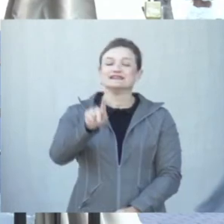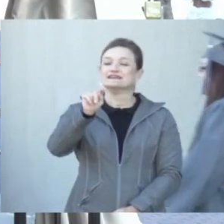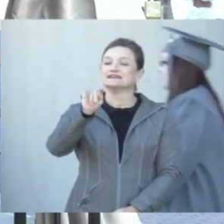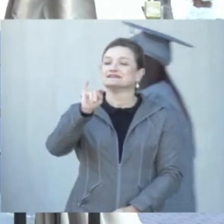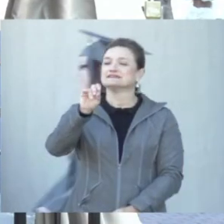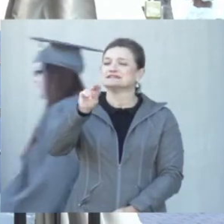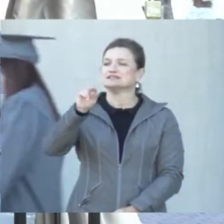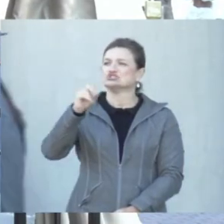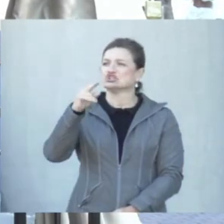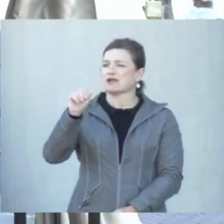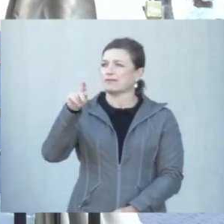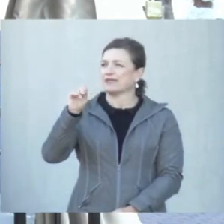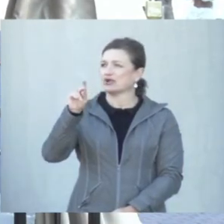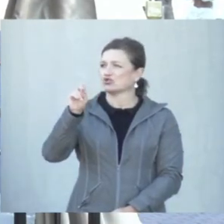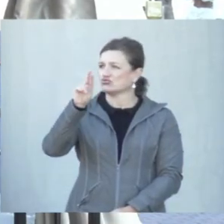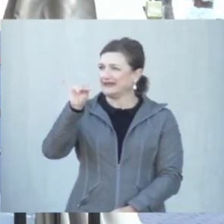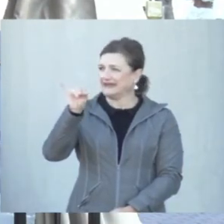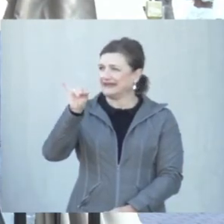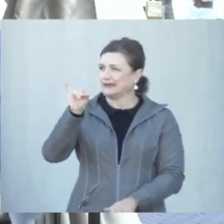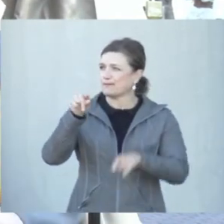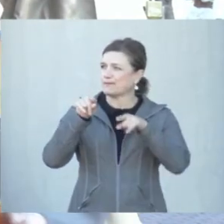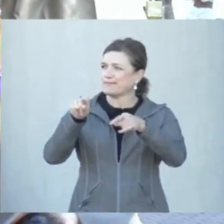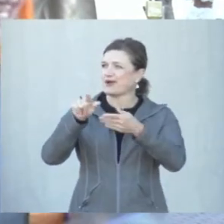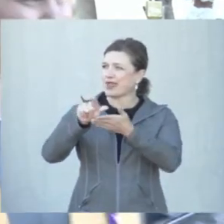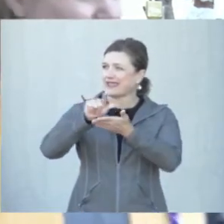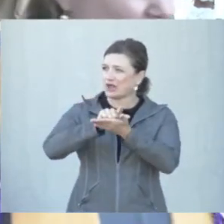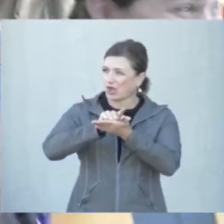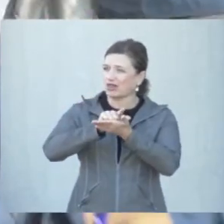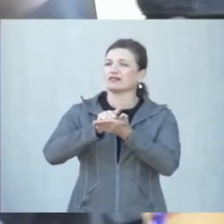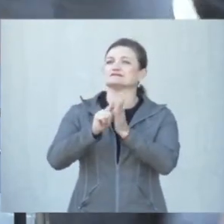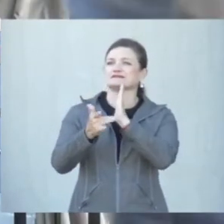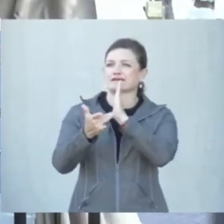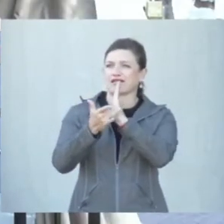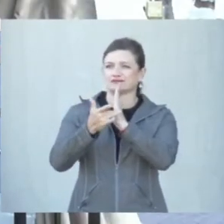Tanisha Pickering, Paralegal Technology.